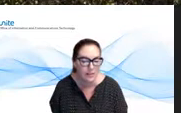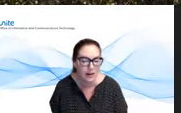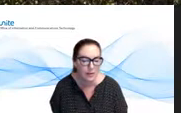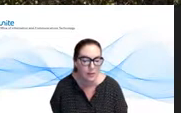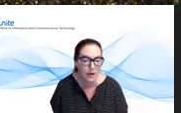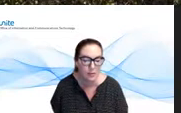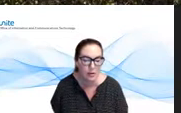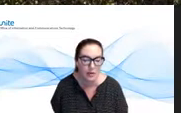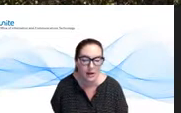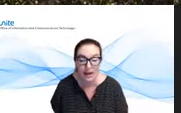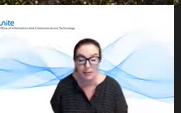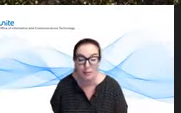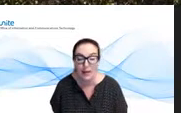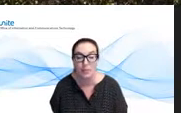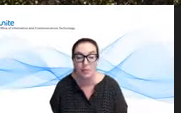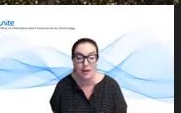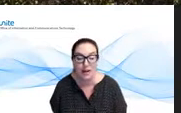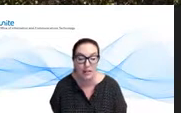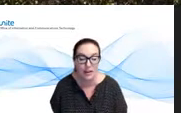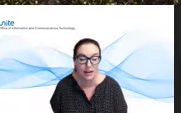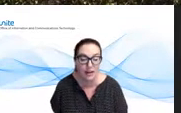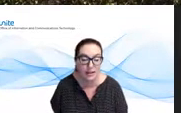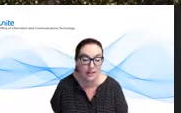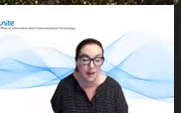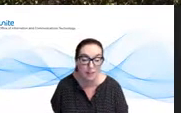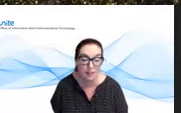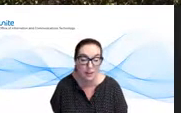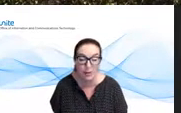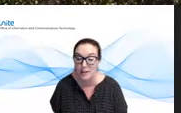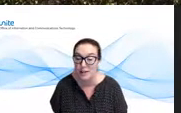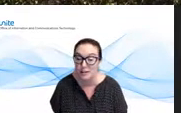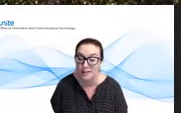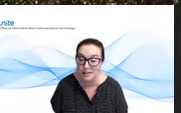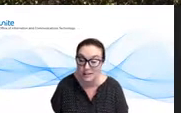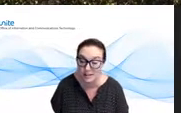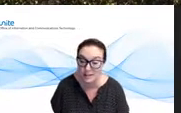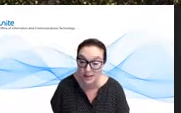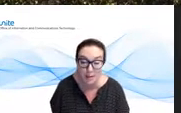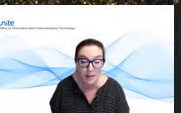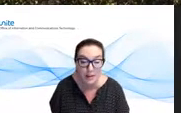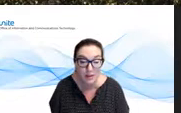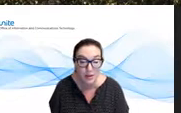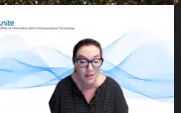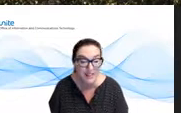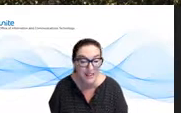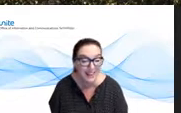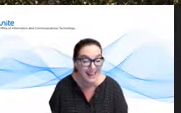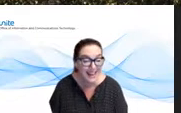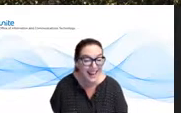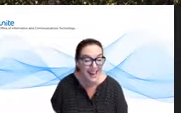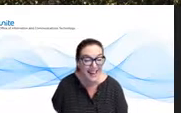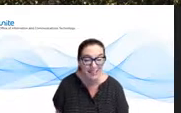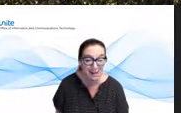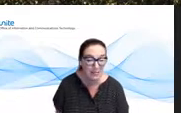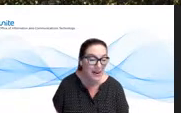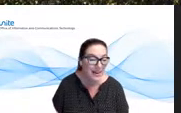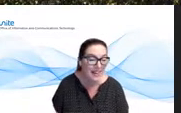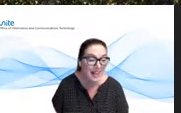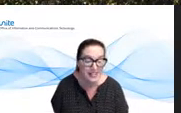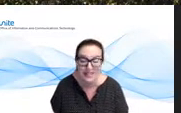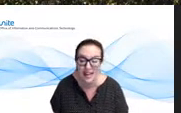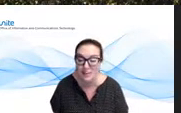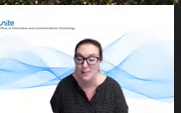I identify as a white woman. I have medium brown hair that is up in a ponytail because it's 6 a.m. in New York today. And